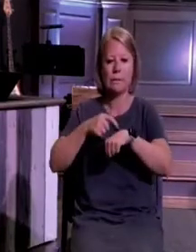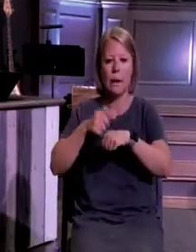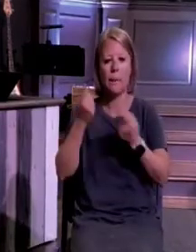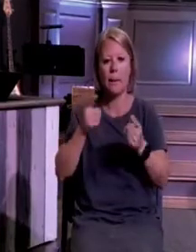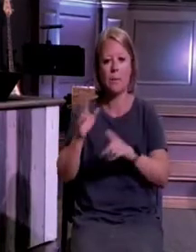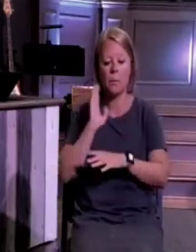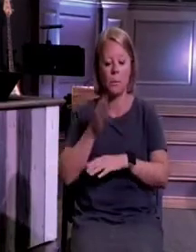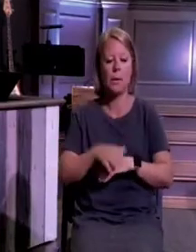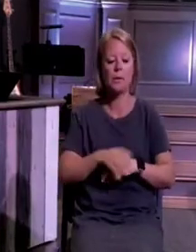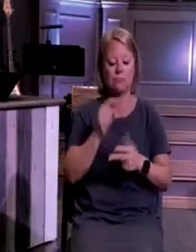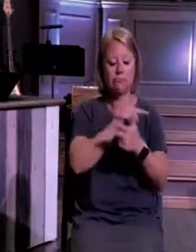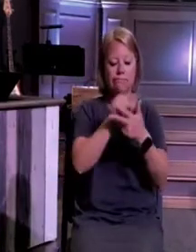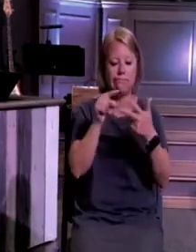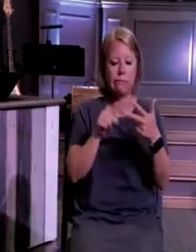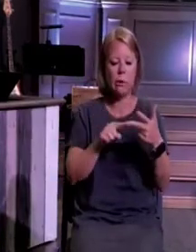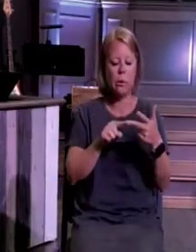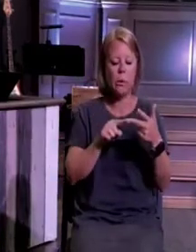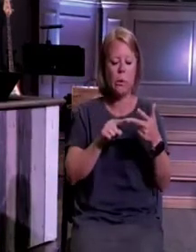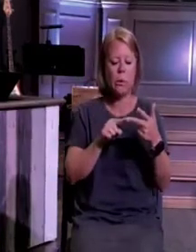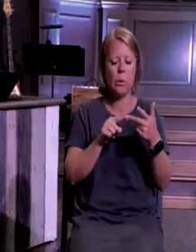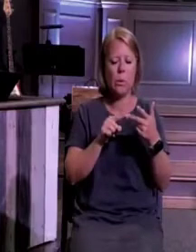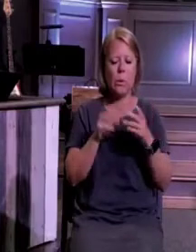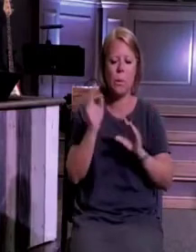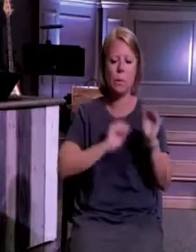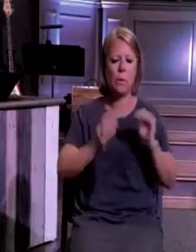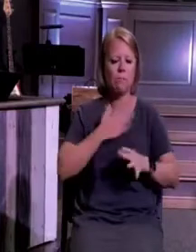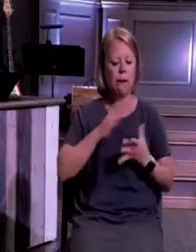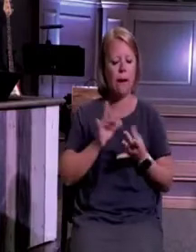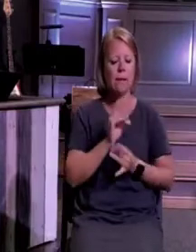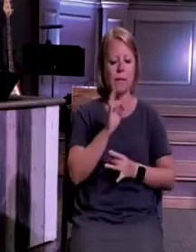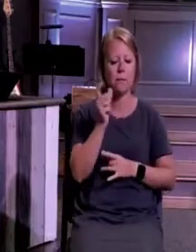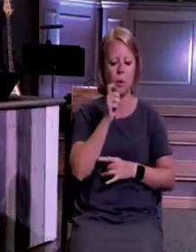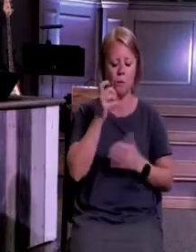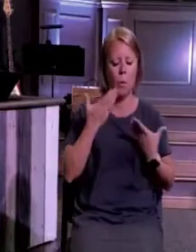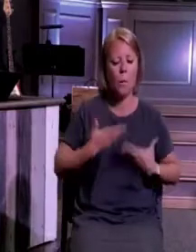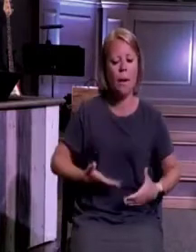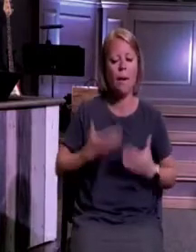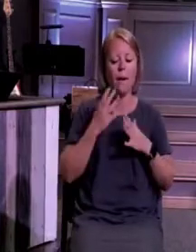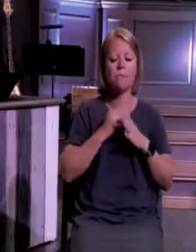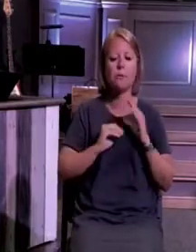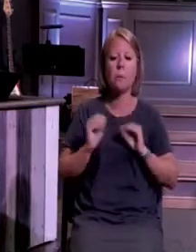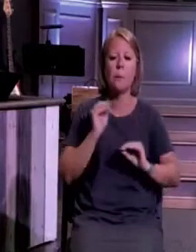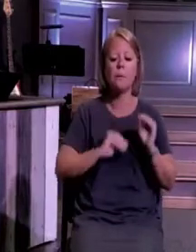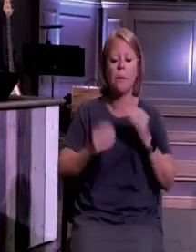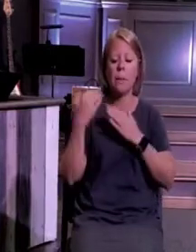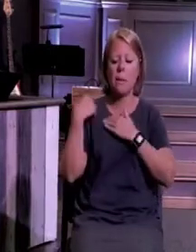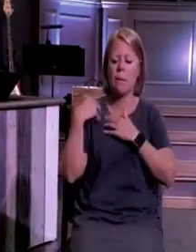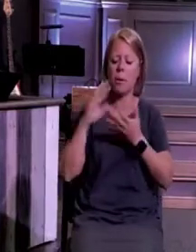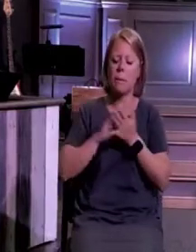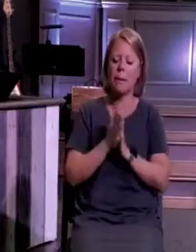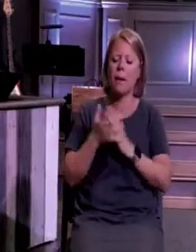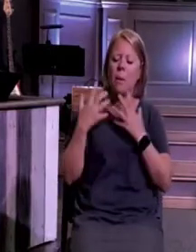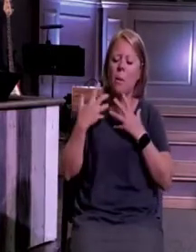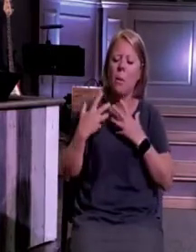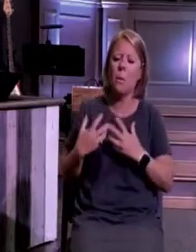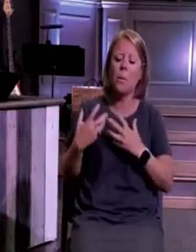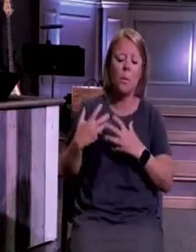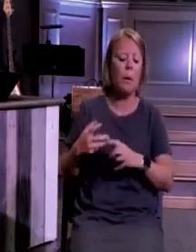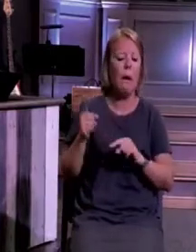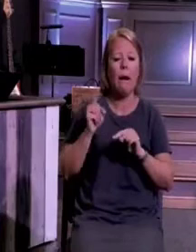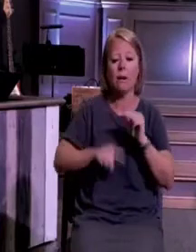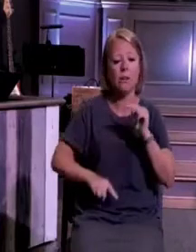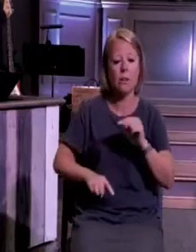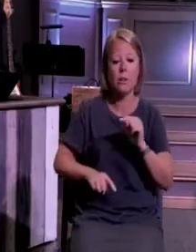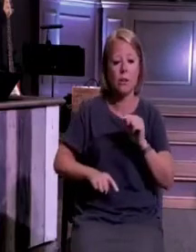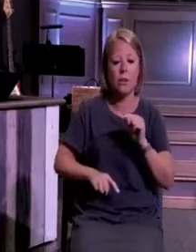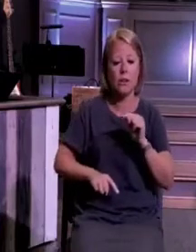of those three statements stirred my spirit to the very core of who I am. The burden became so heavy that I could not get